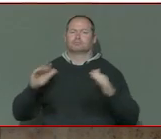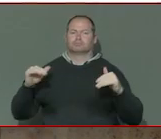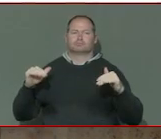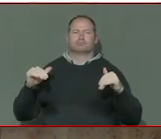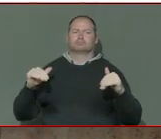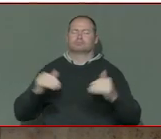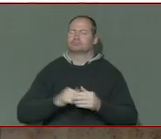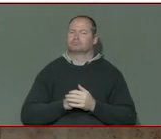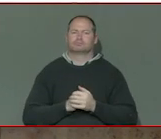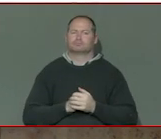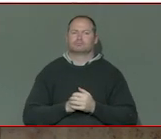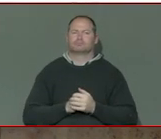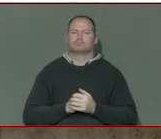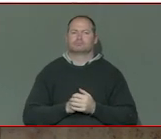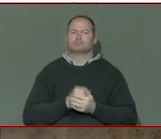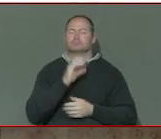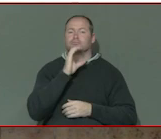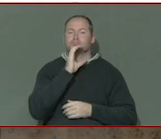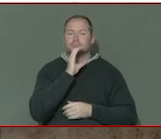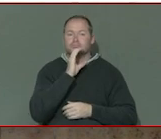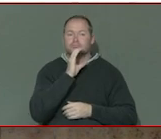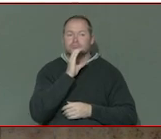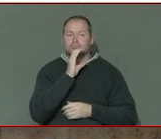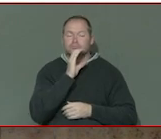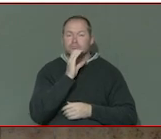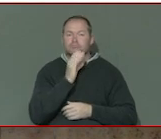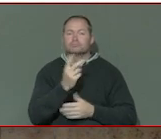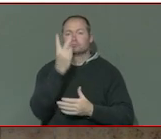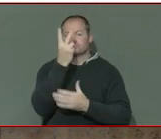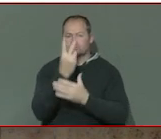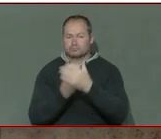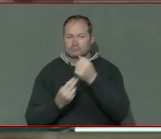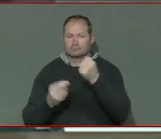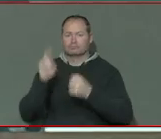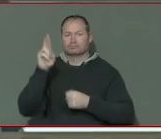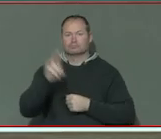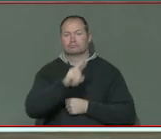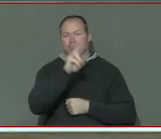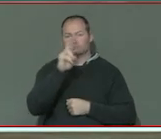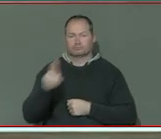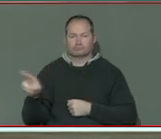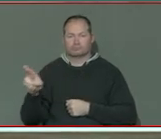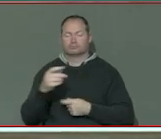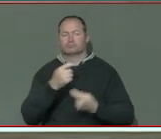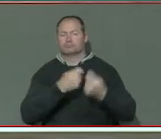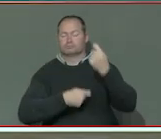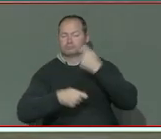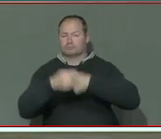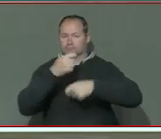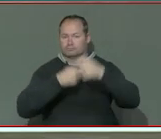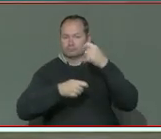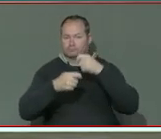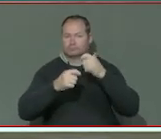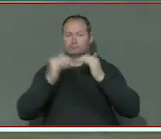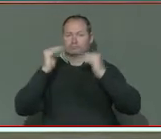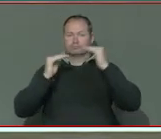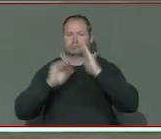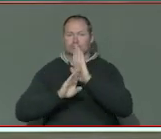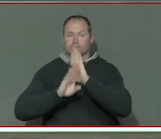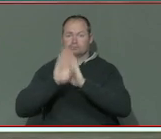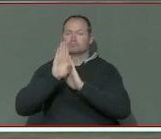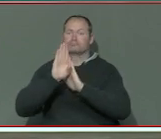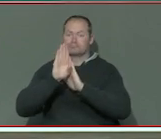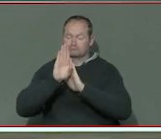been recorded. It means both of them are wrong. And sales increases my balance.